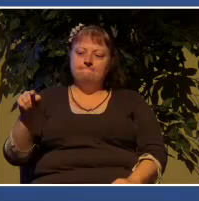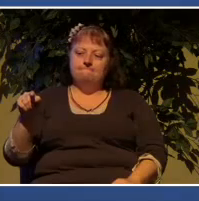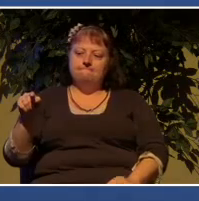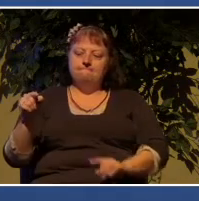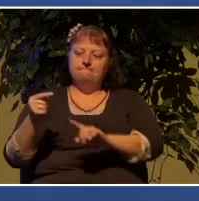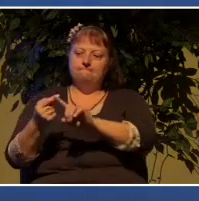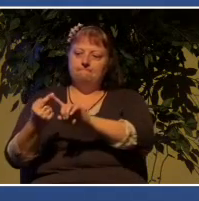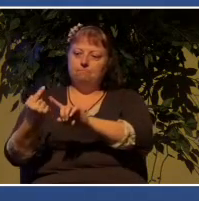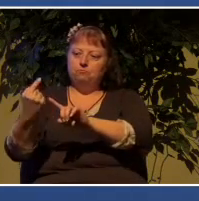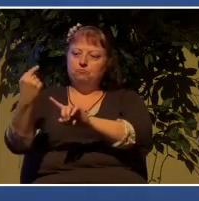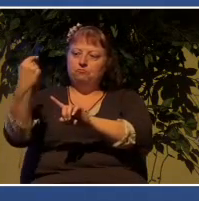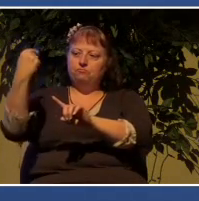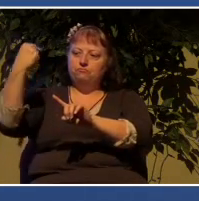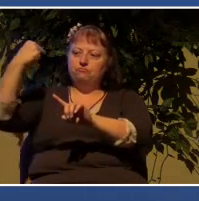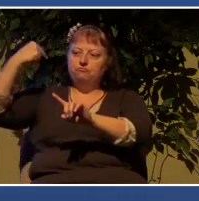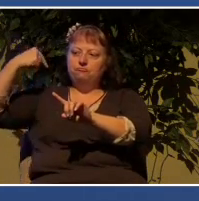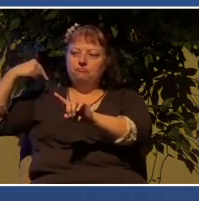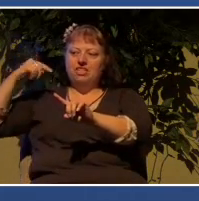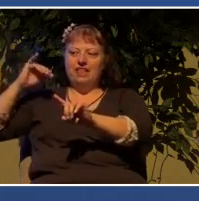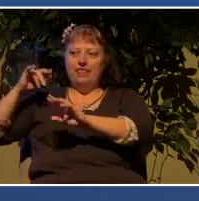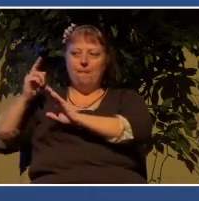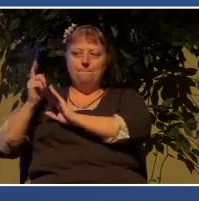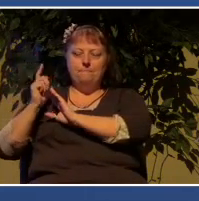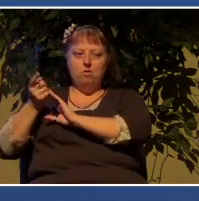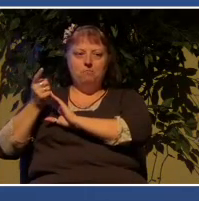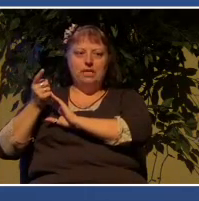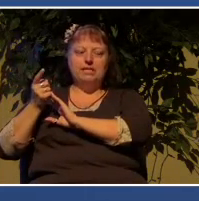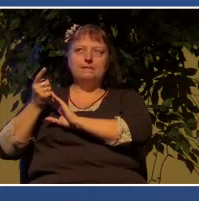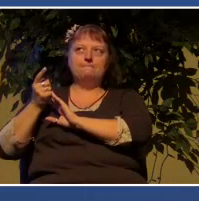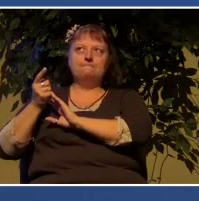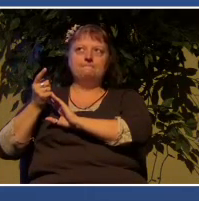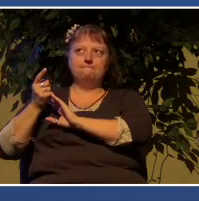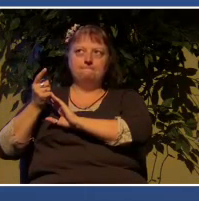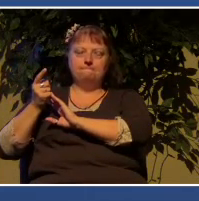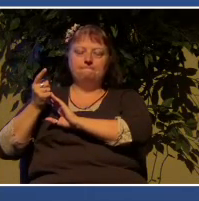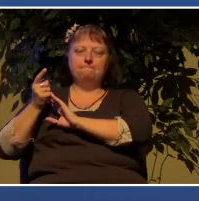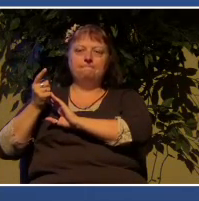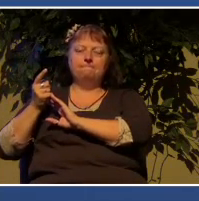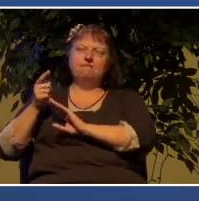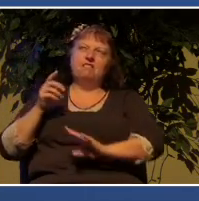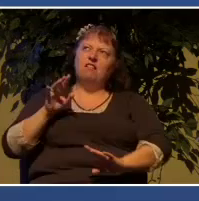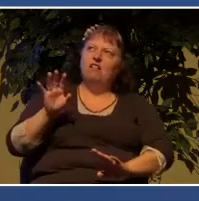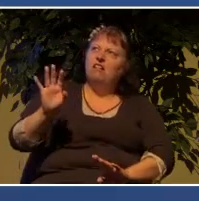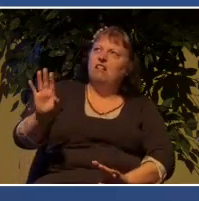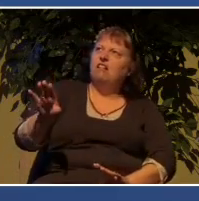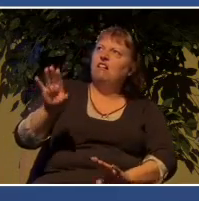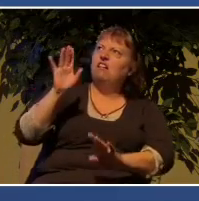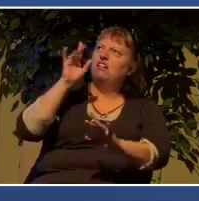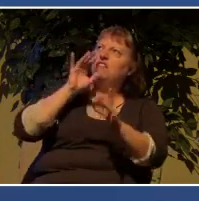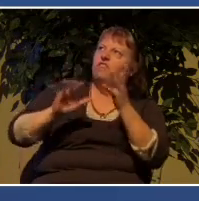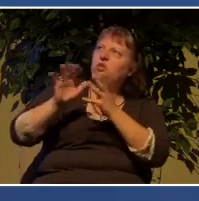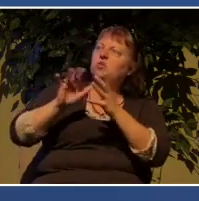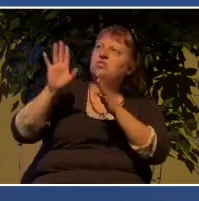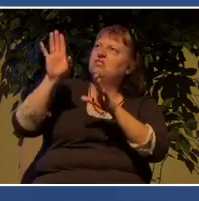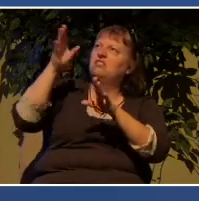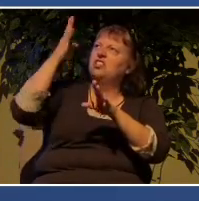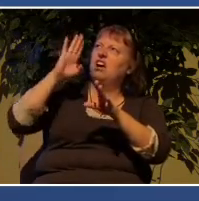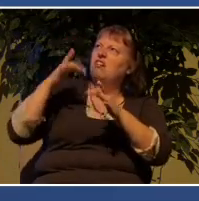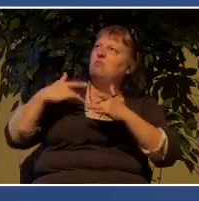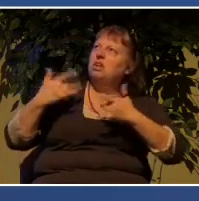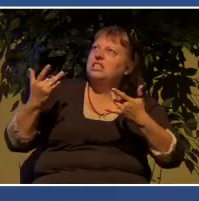of revelation. Whenever I get confused, whenever I wonder, God, what are you about and what am I supposed to be doing, I